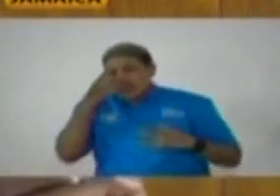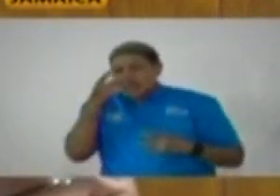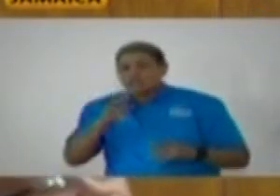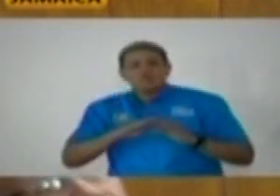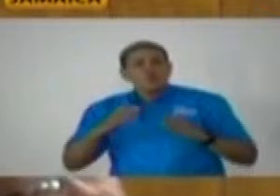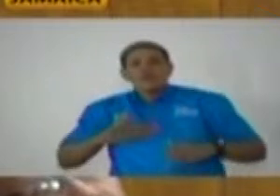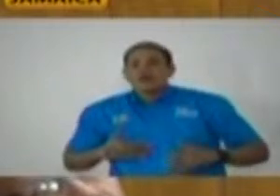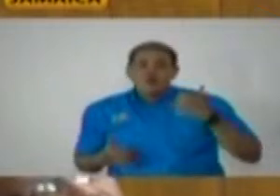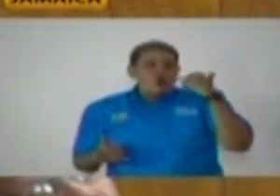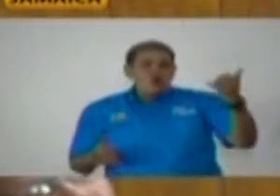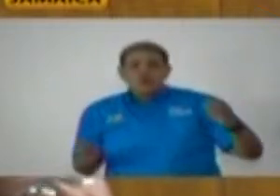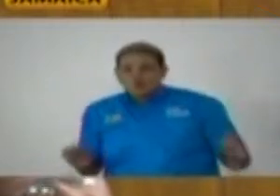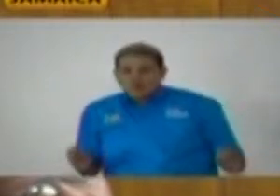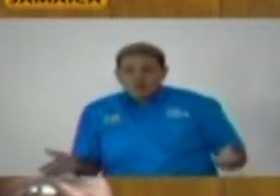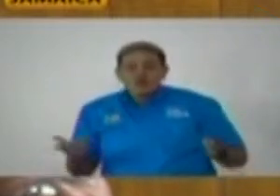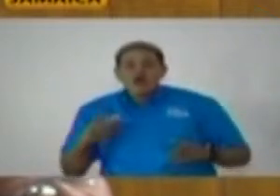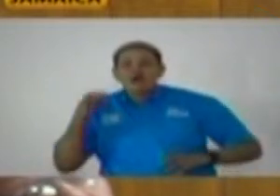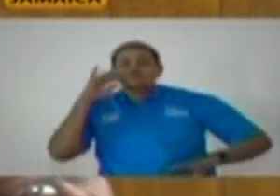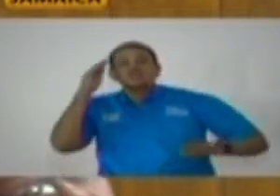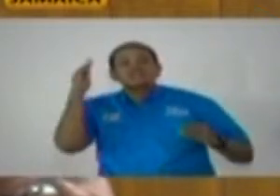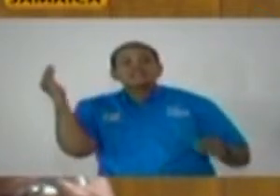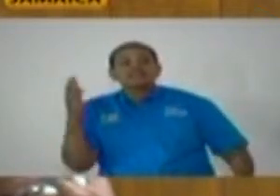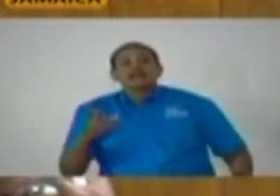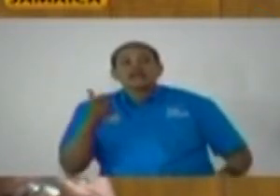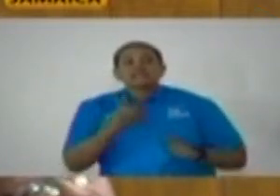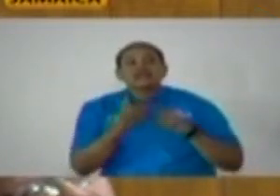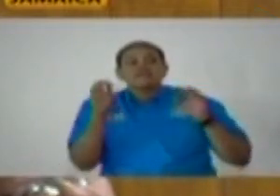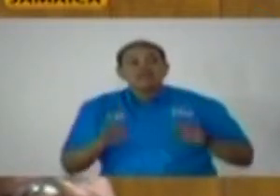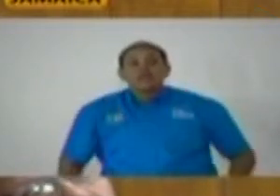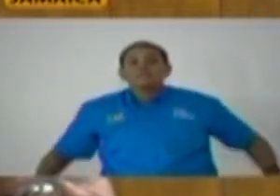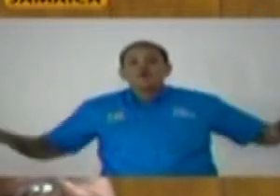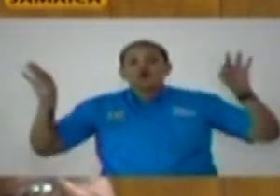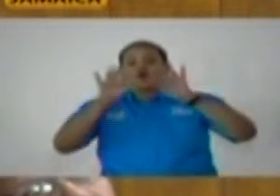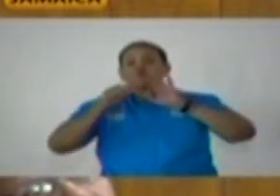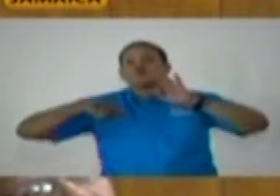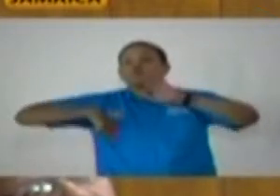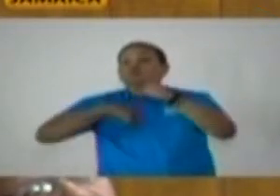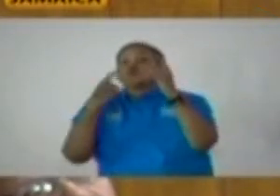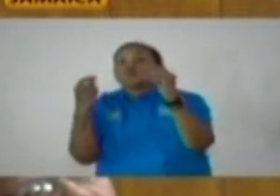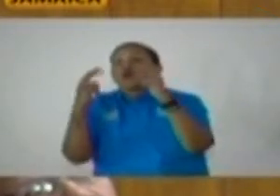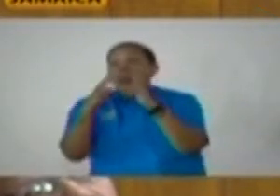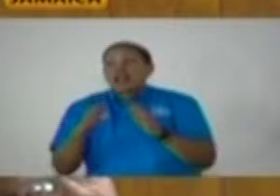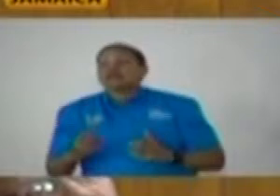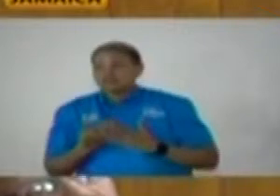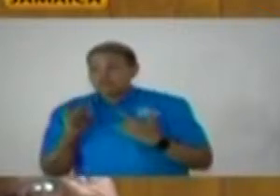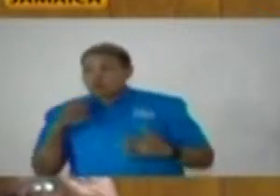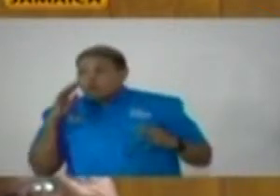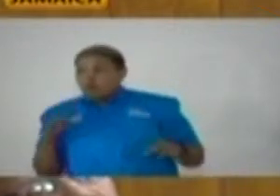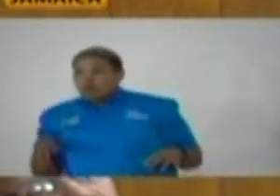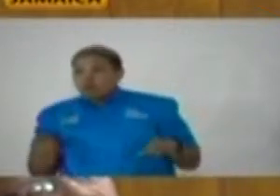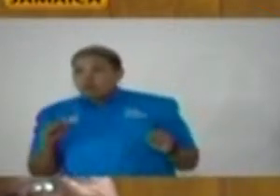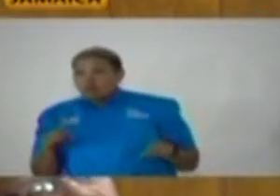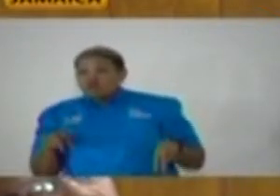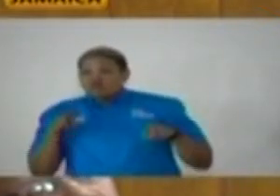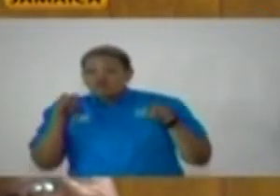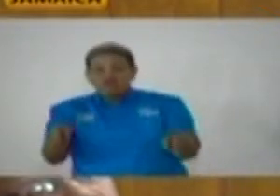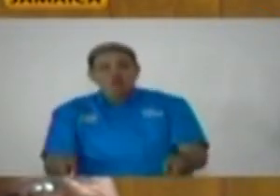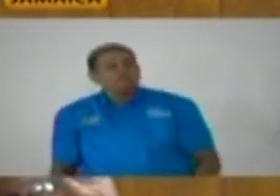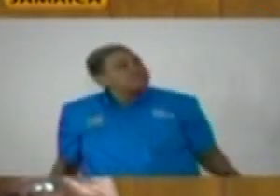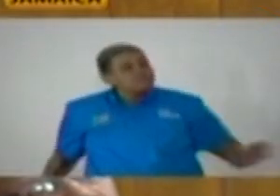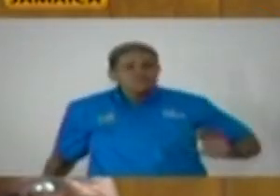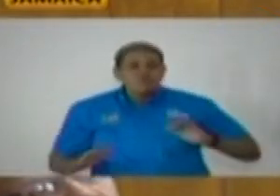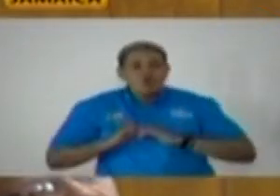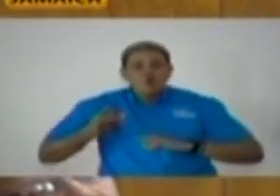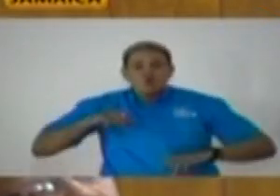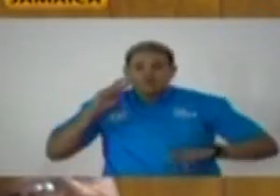don't call them. And I'm just saying it is important that we do the analysis before we make any decision on how